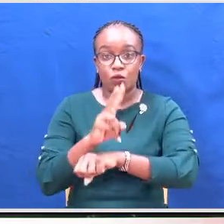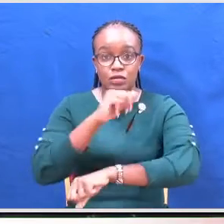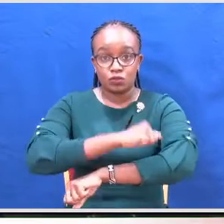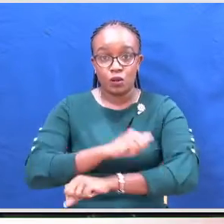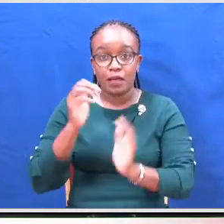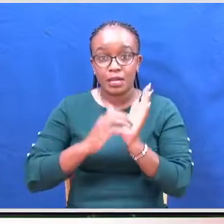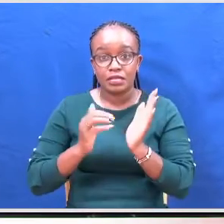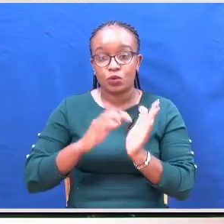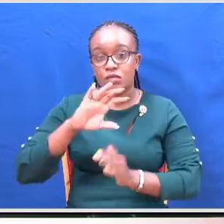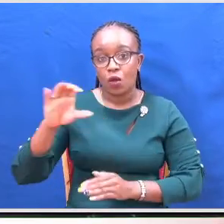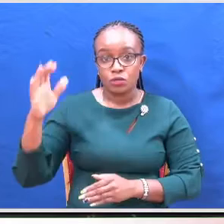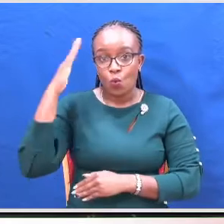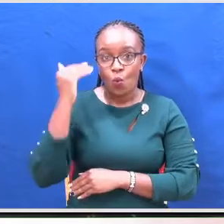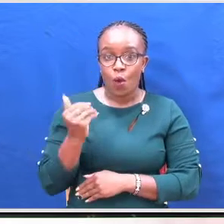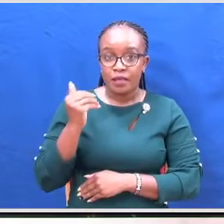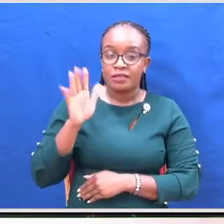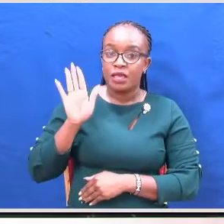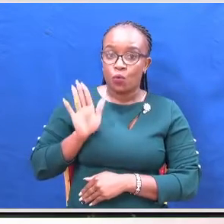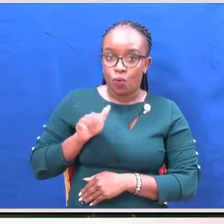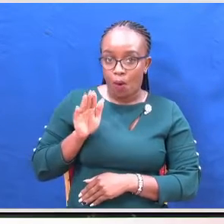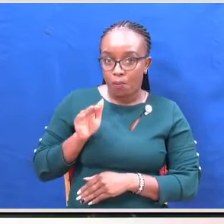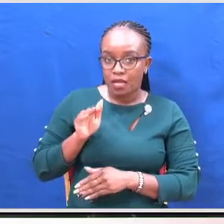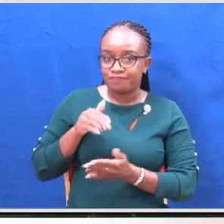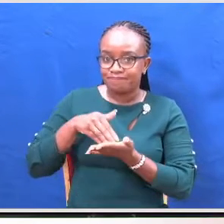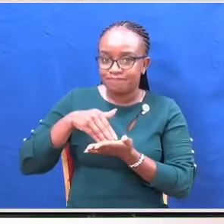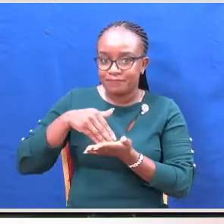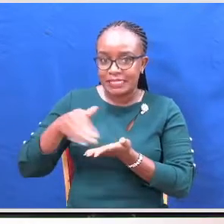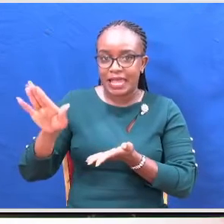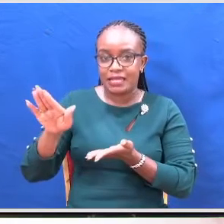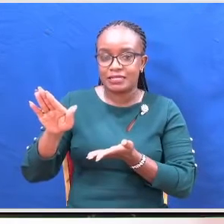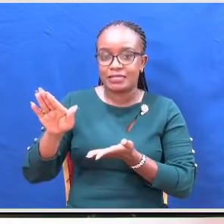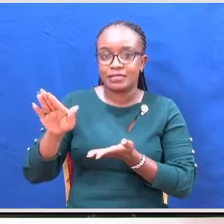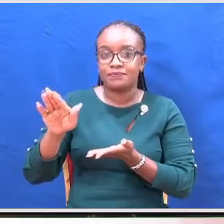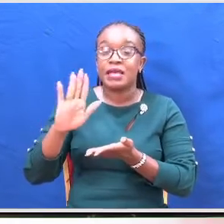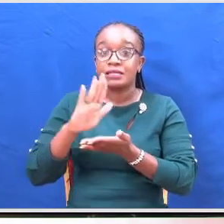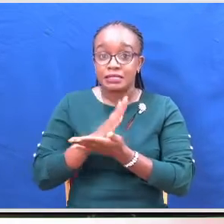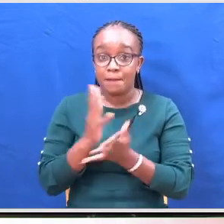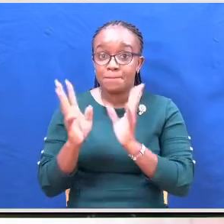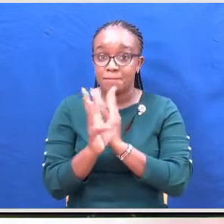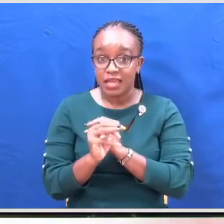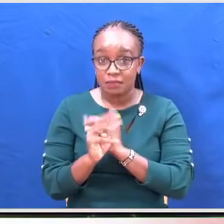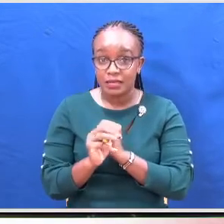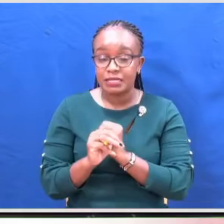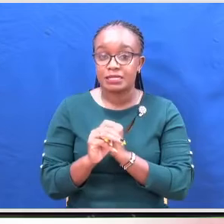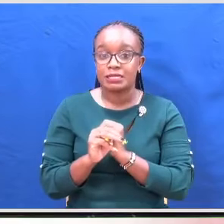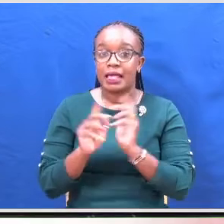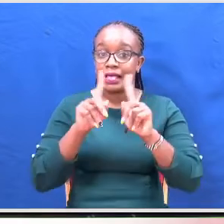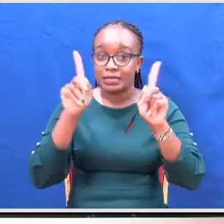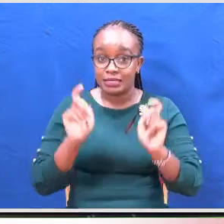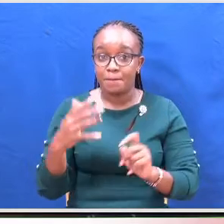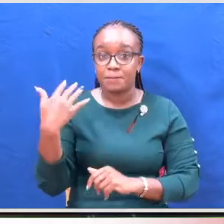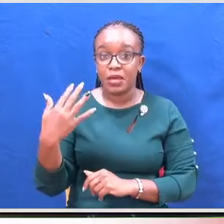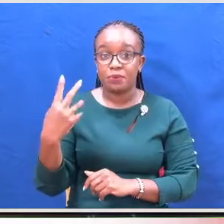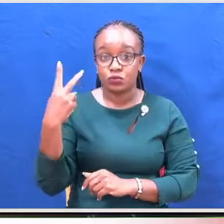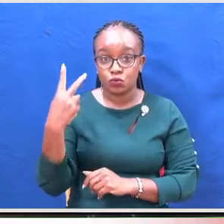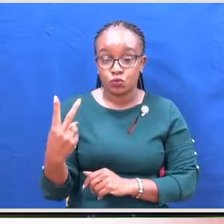that she shared the KCSE Mathematics Paper 2 on her WhatsApp status hours before the exam started.